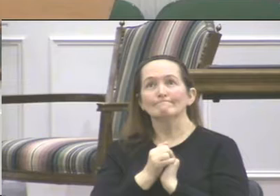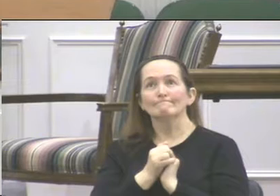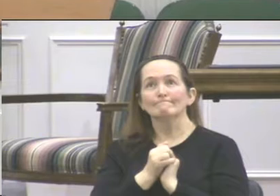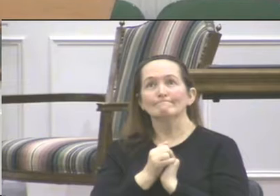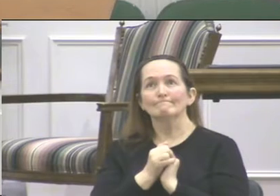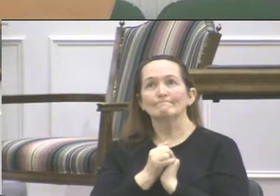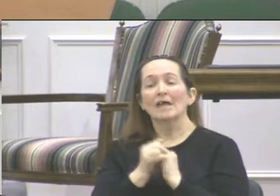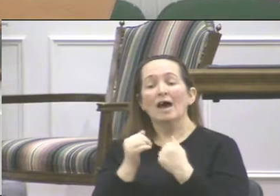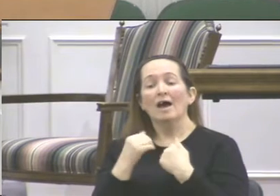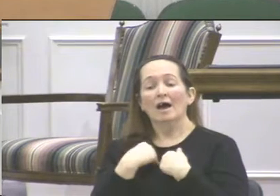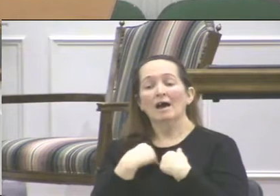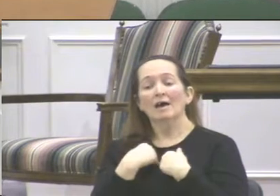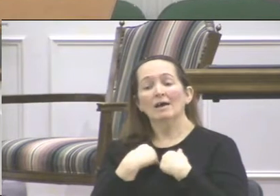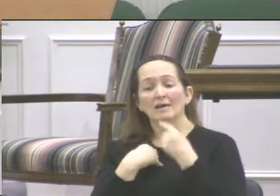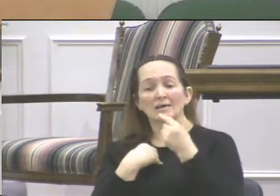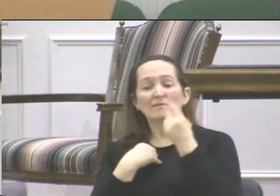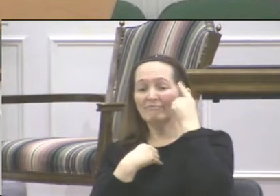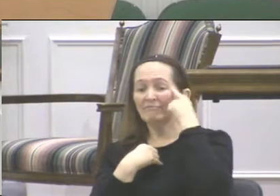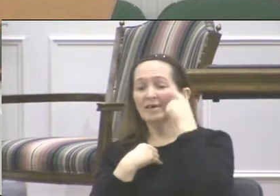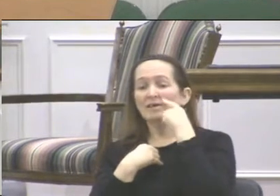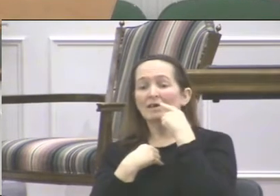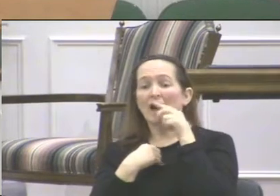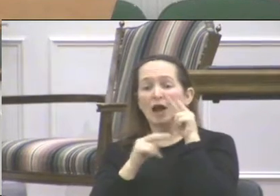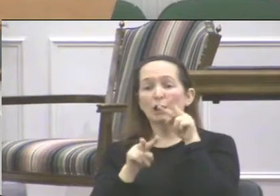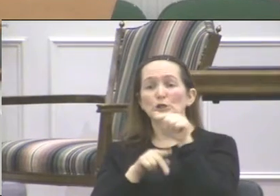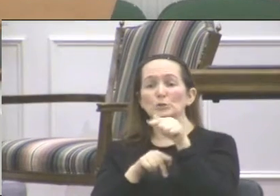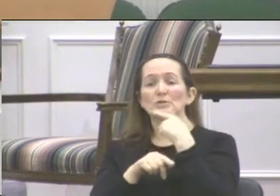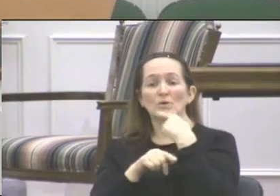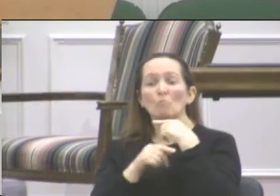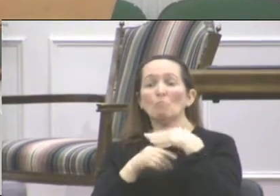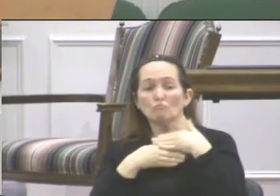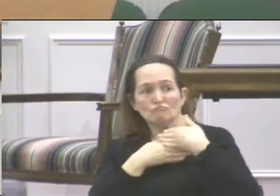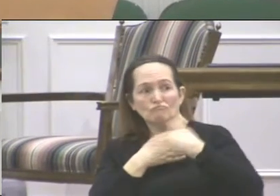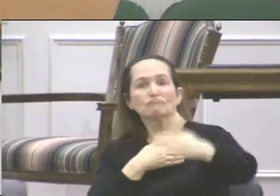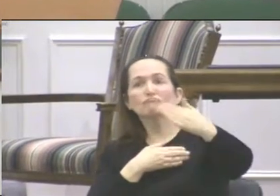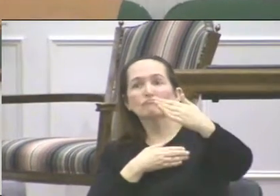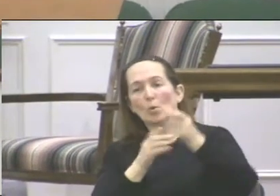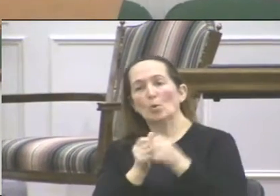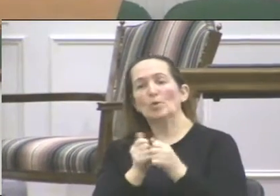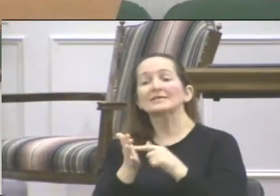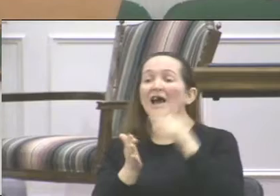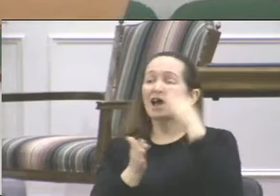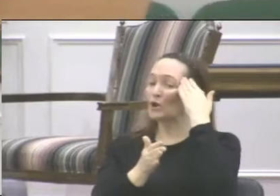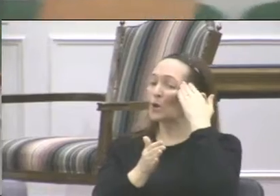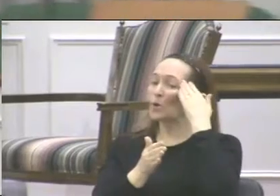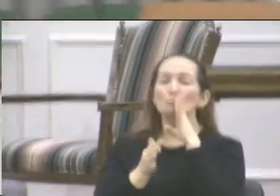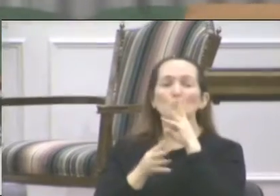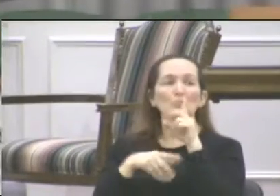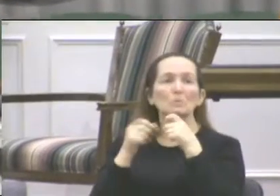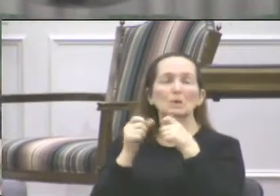I think I looked right at you. I'm going to give you my word. We're going to move forward with it. I know it's been dealt with.